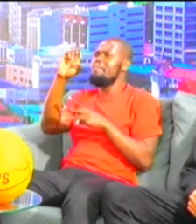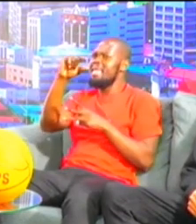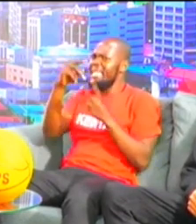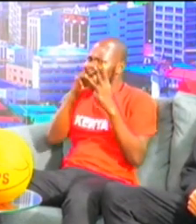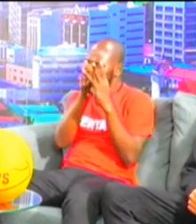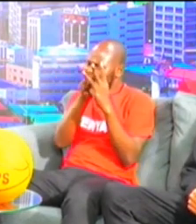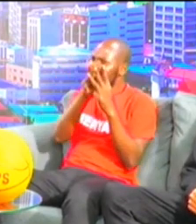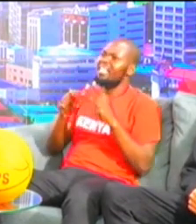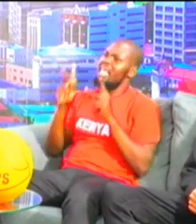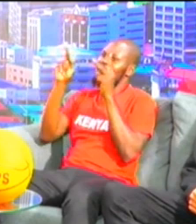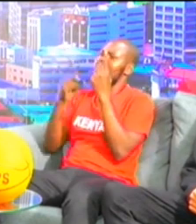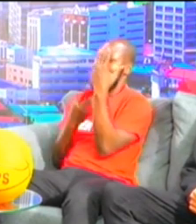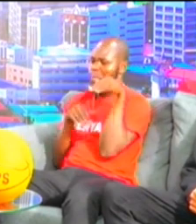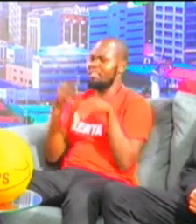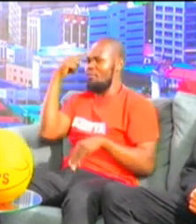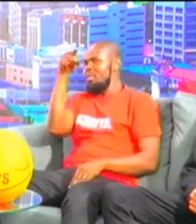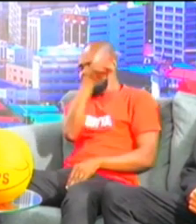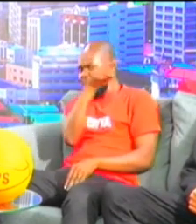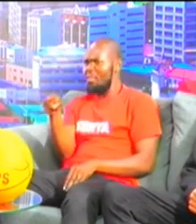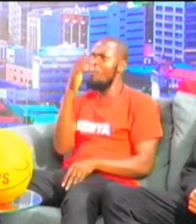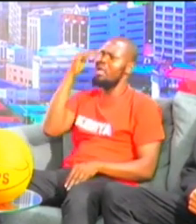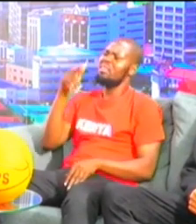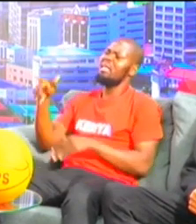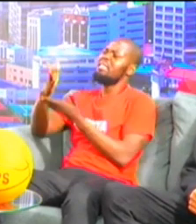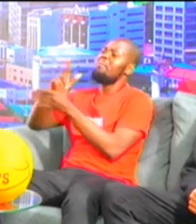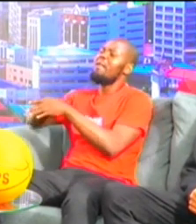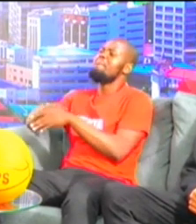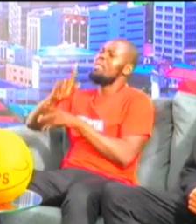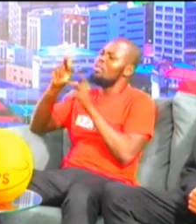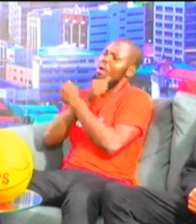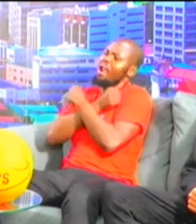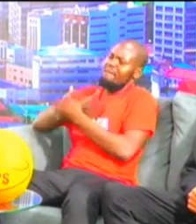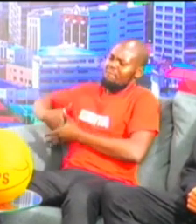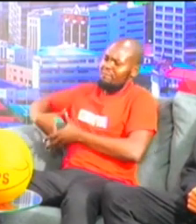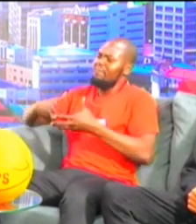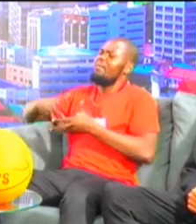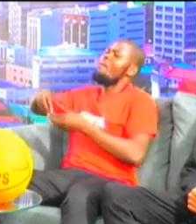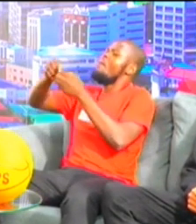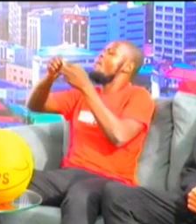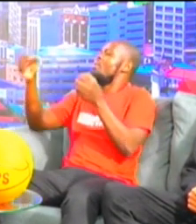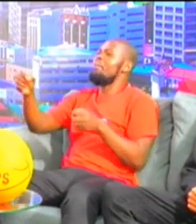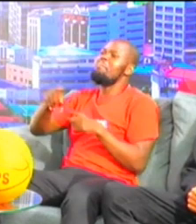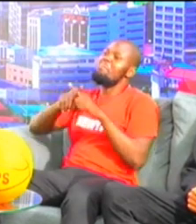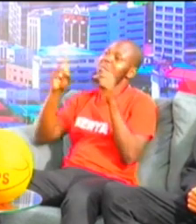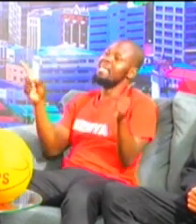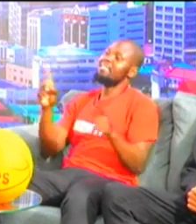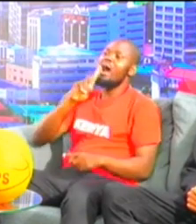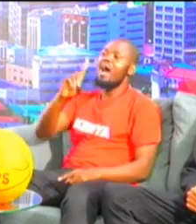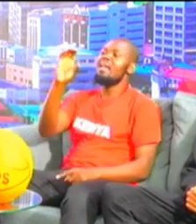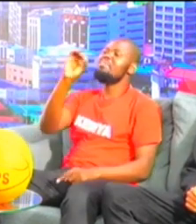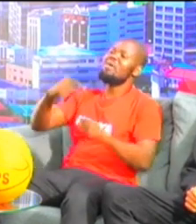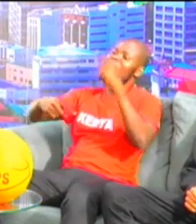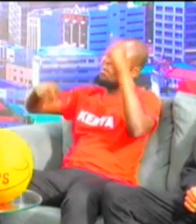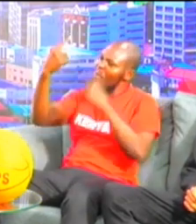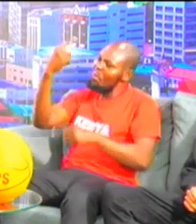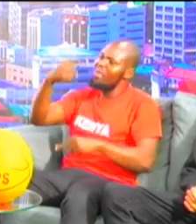of KCB, Nakuru, Menengai Oilers, they've been watching their game, so they know what to expect. Okay. They've also